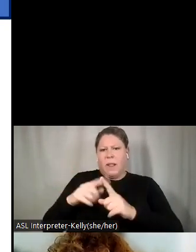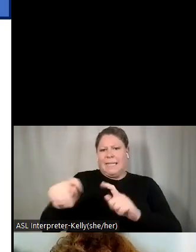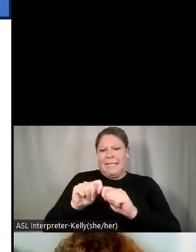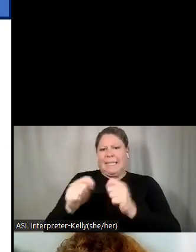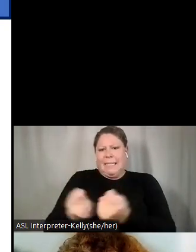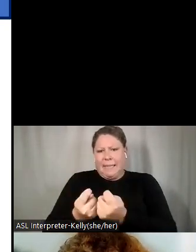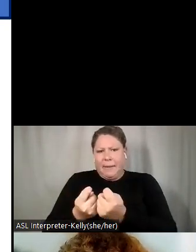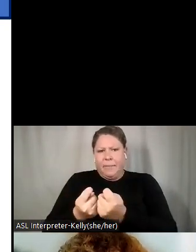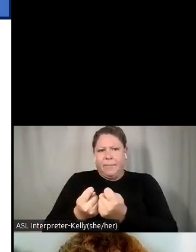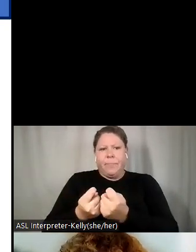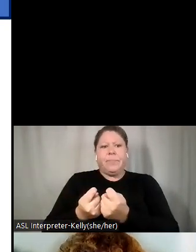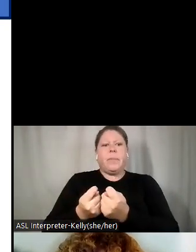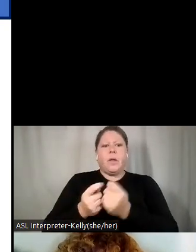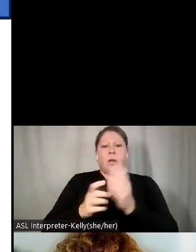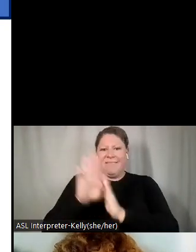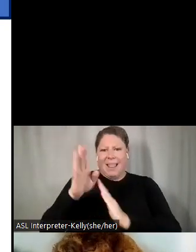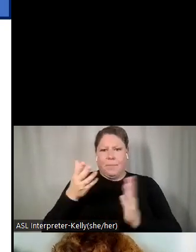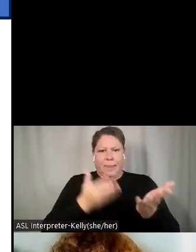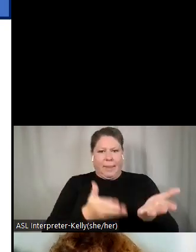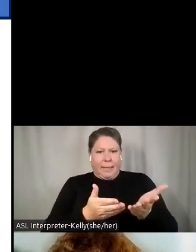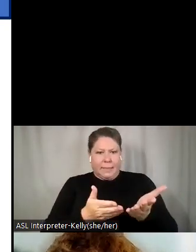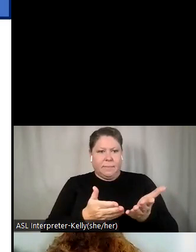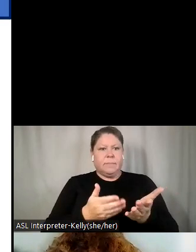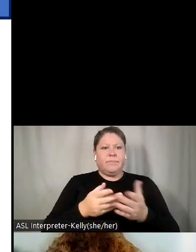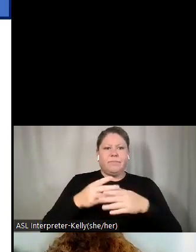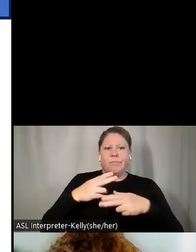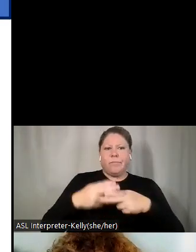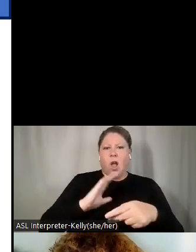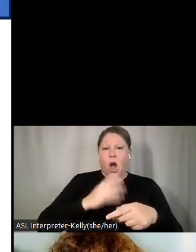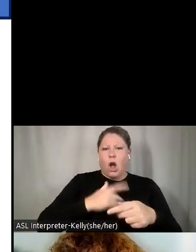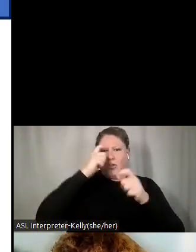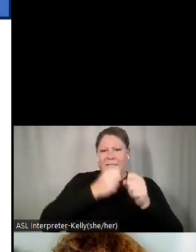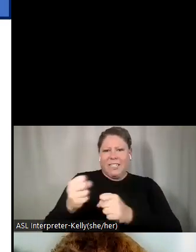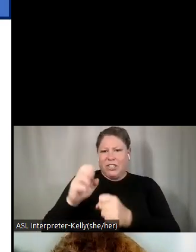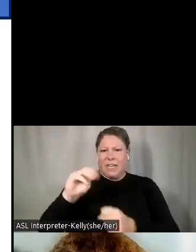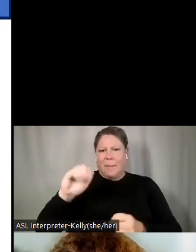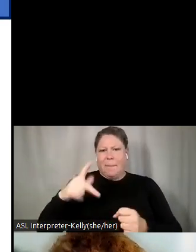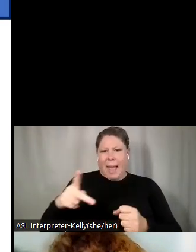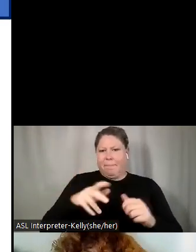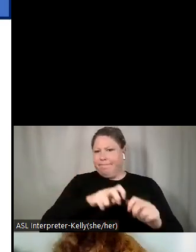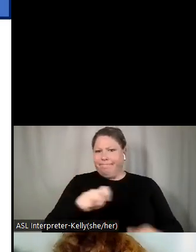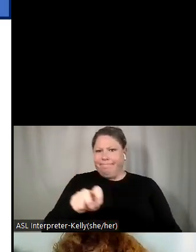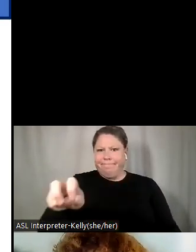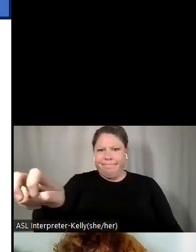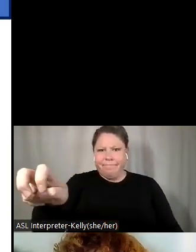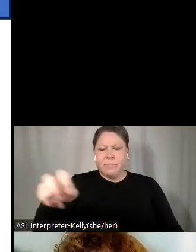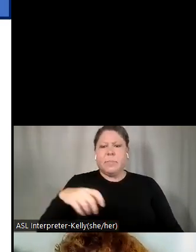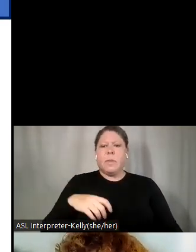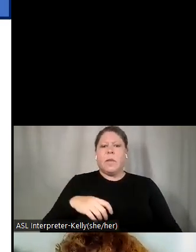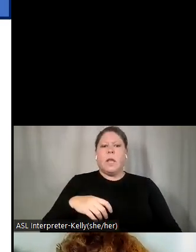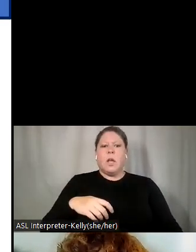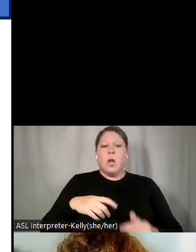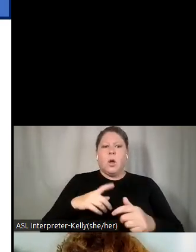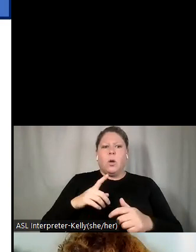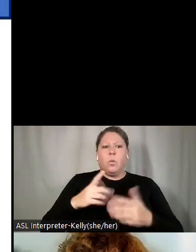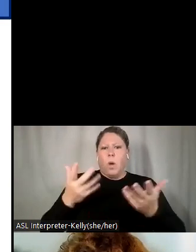what we are looking at here now, which is the strategic map for the organization. Where does he want CDPH to